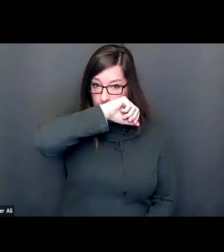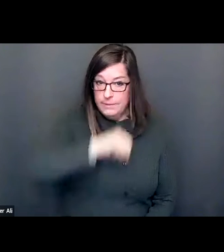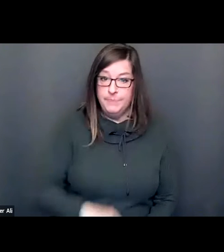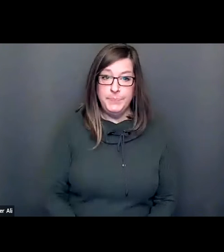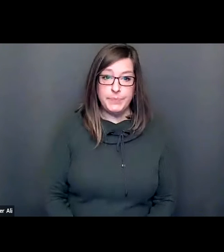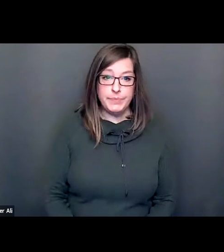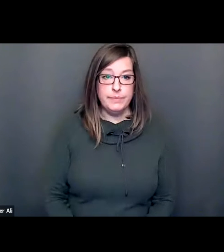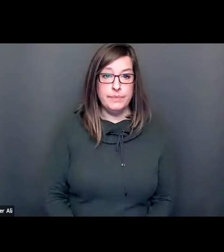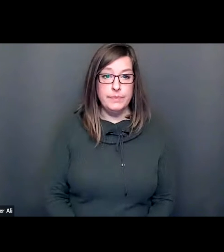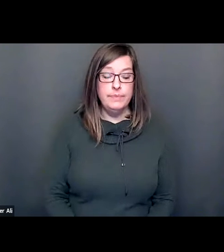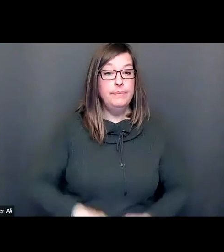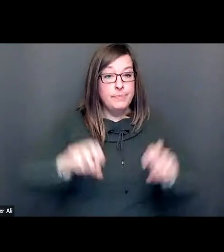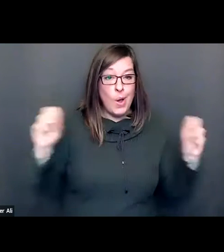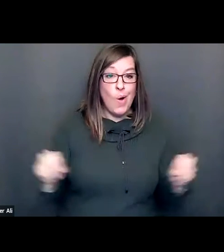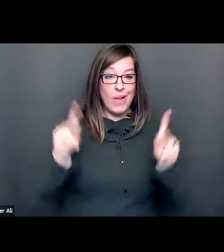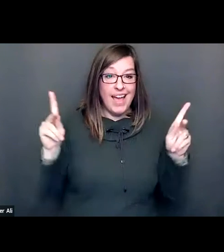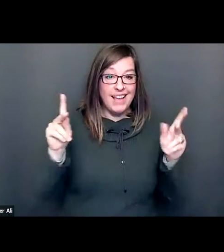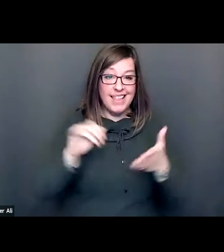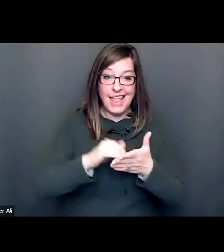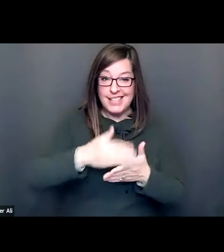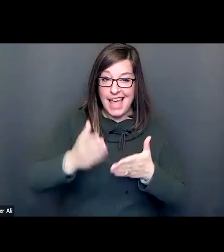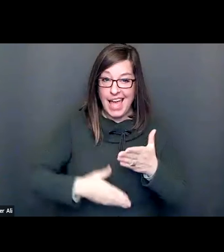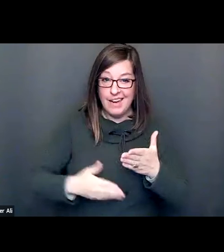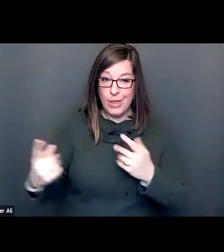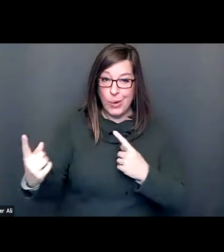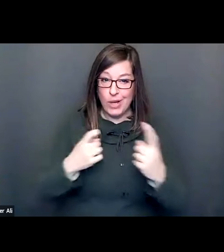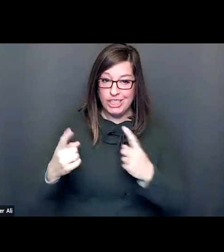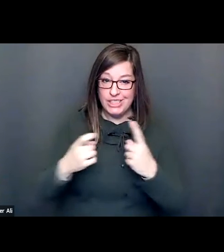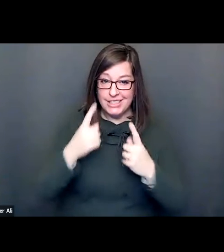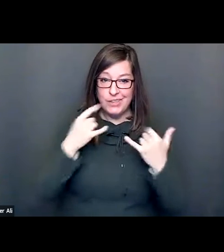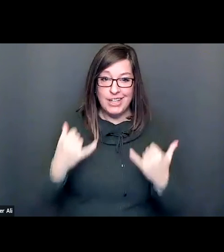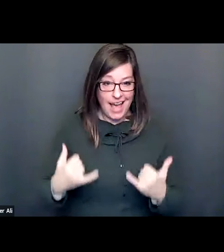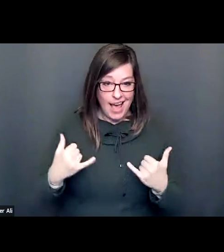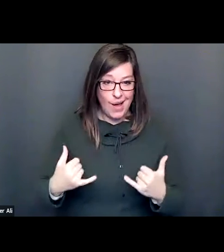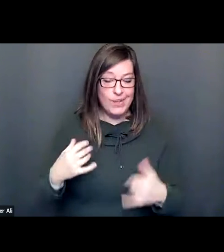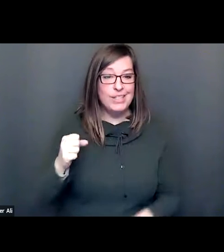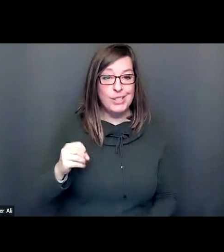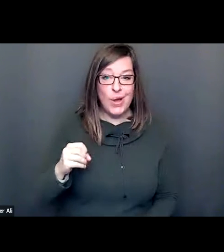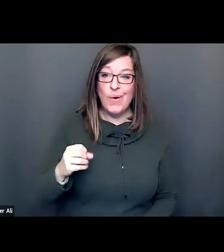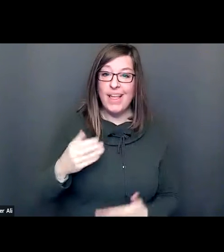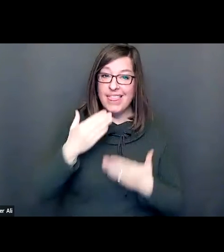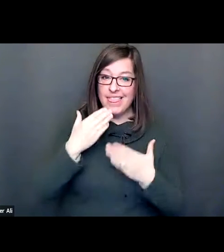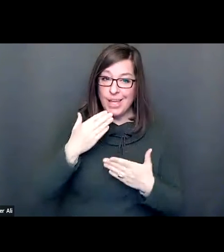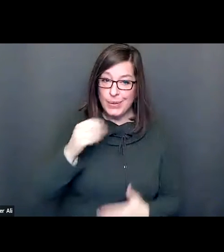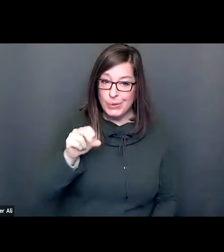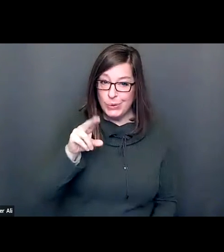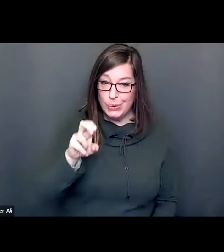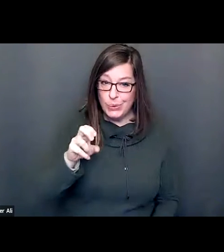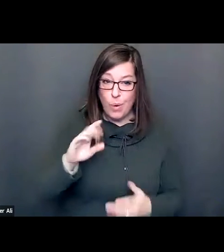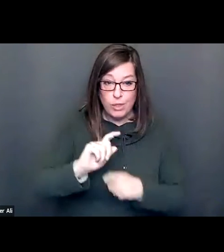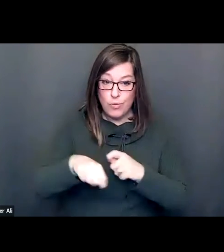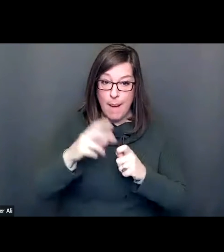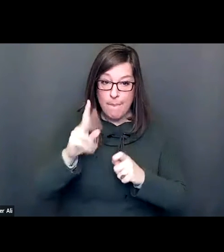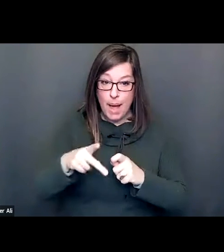Okay, well, that's the end of our questions, at least for the moment. So I'll leave it to you, Sue, as to whether or not you want to wrap it